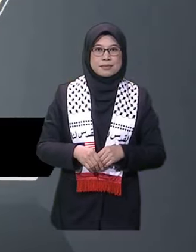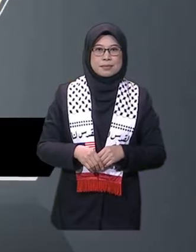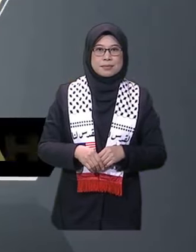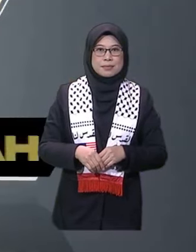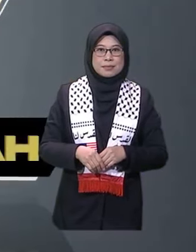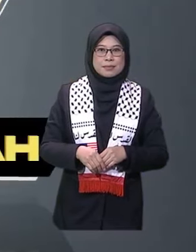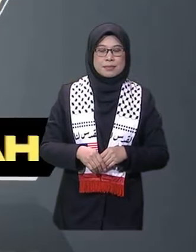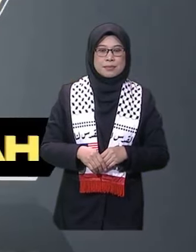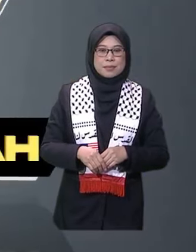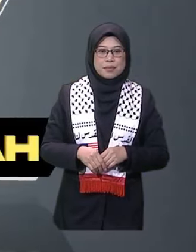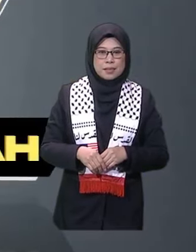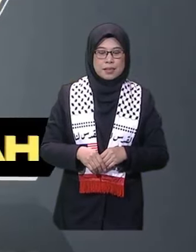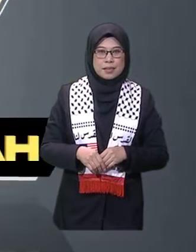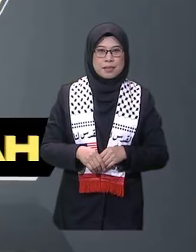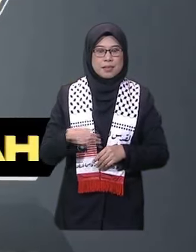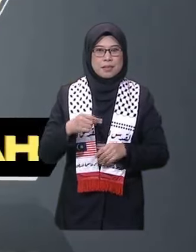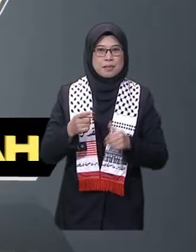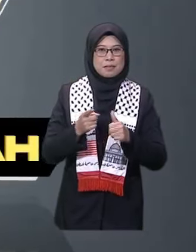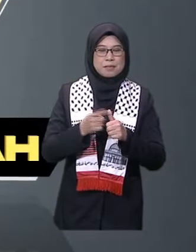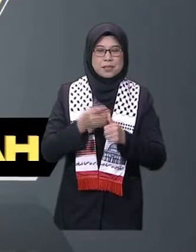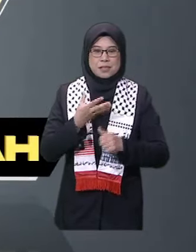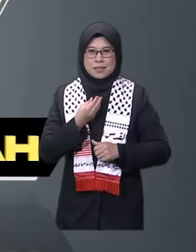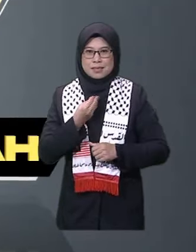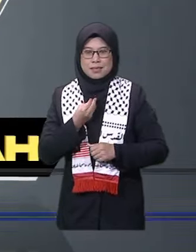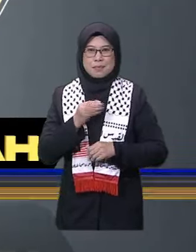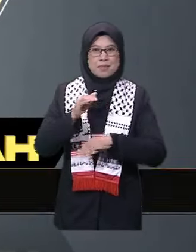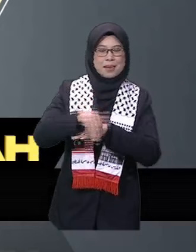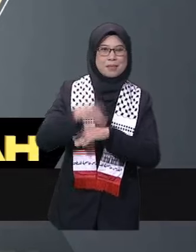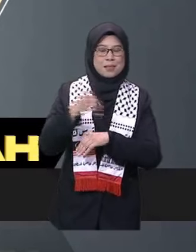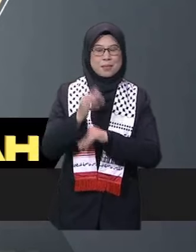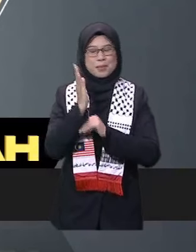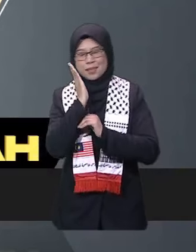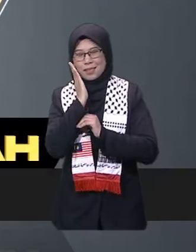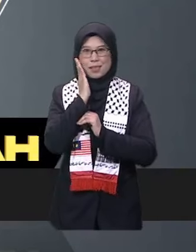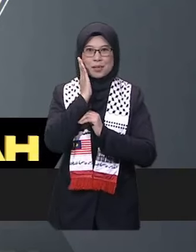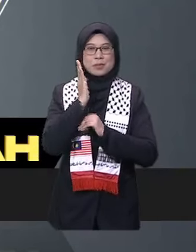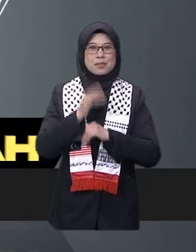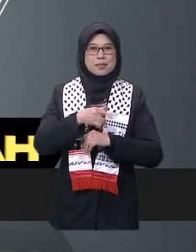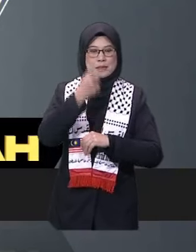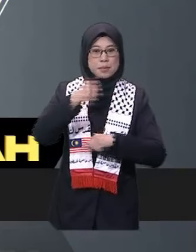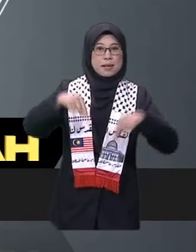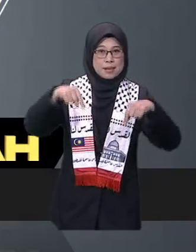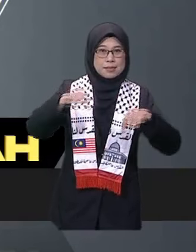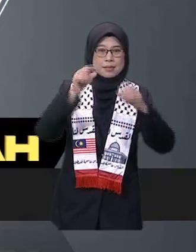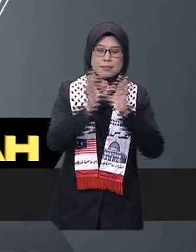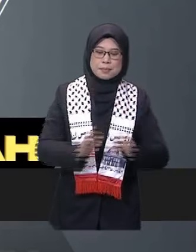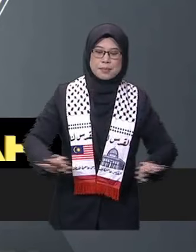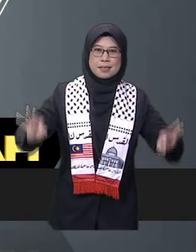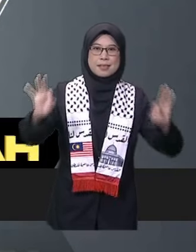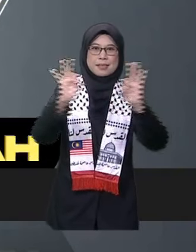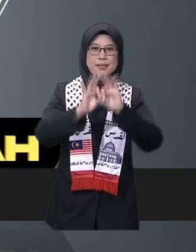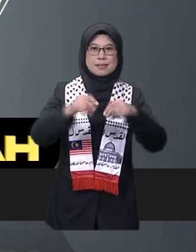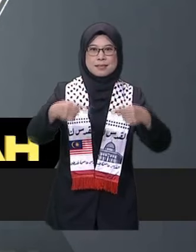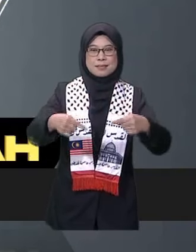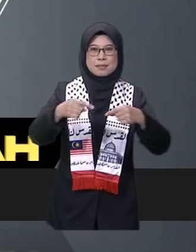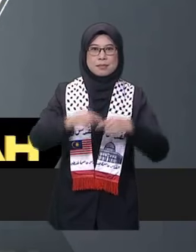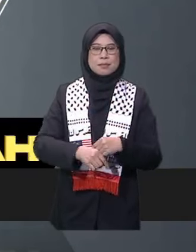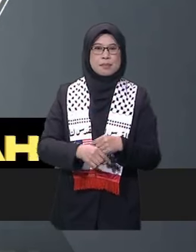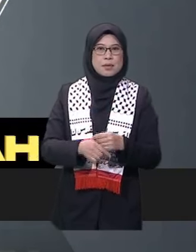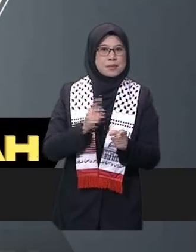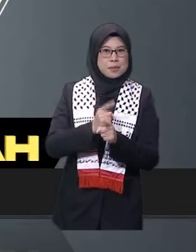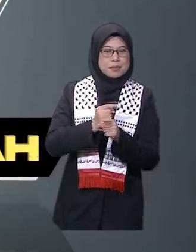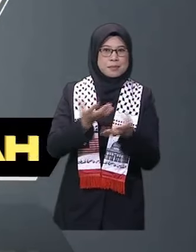We were quite nervous and the whole night we can't sleep really well because we know today's match is really important for us. We really want to win the match